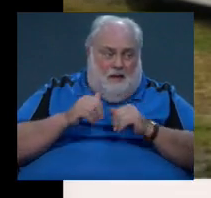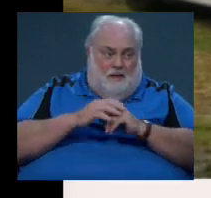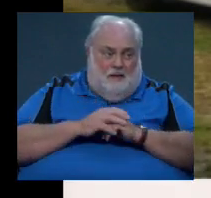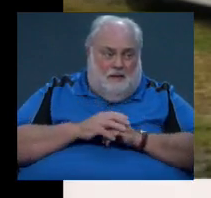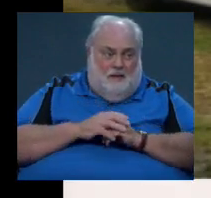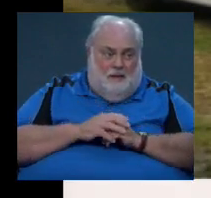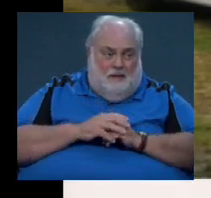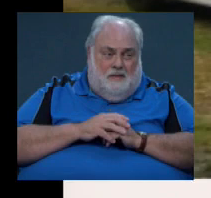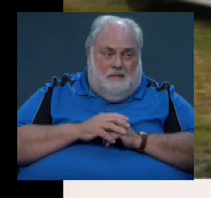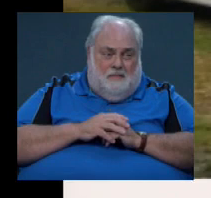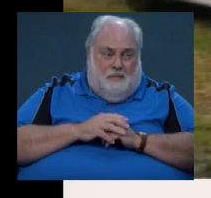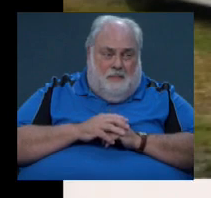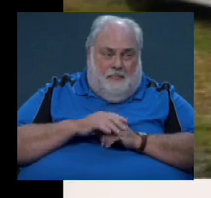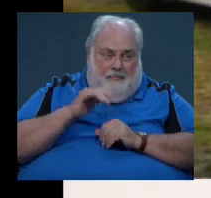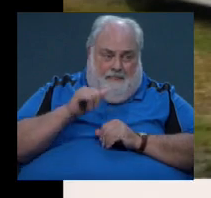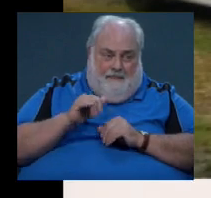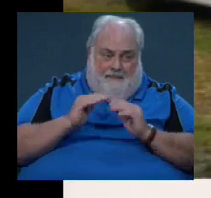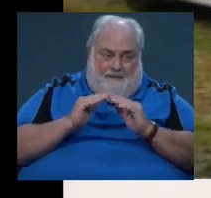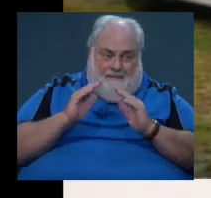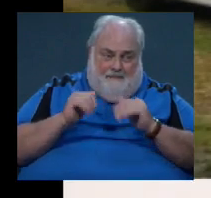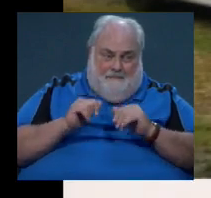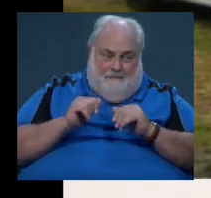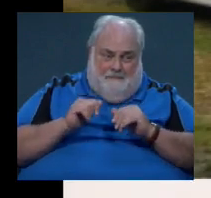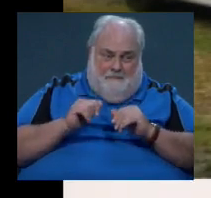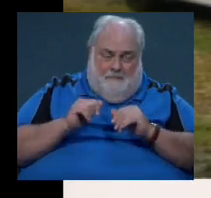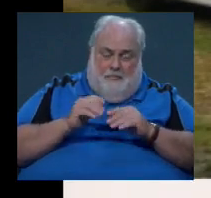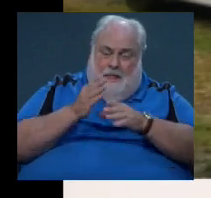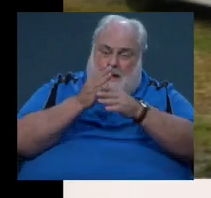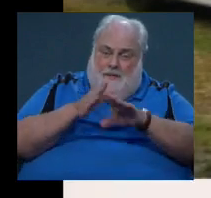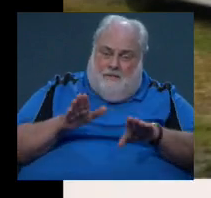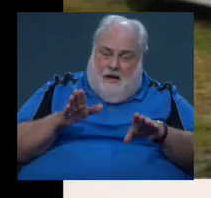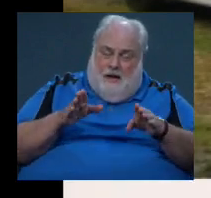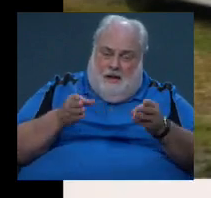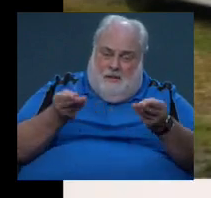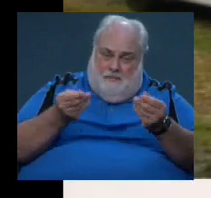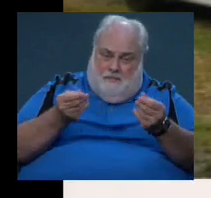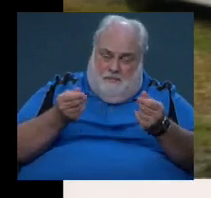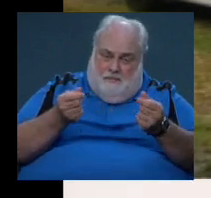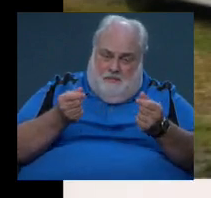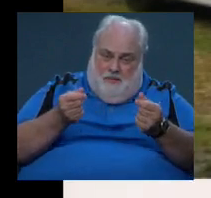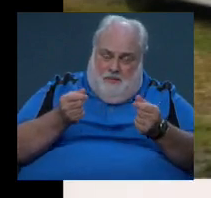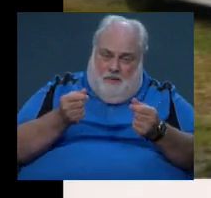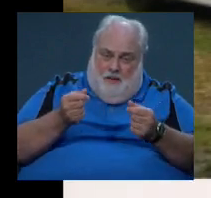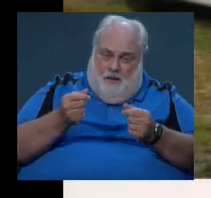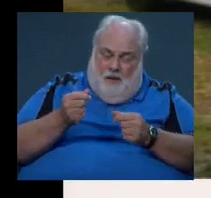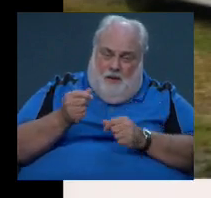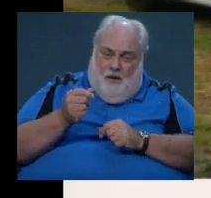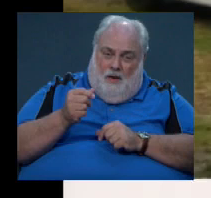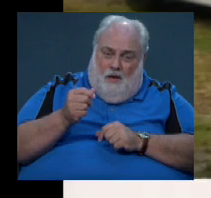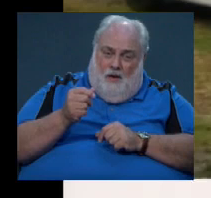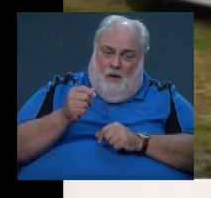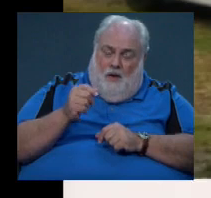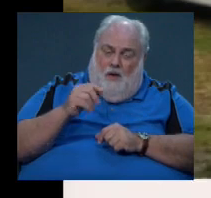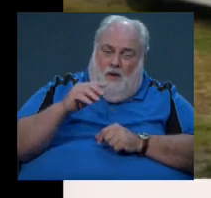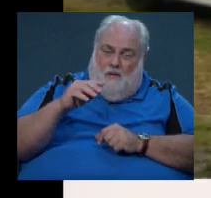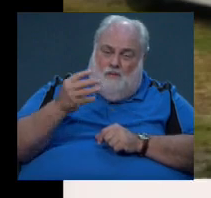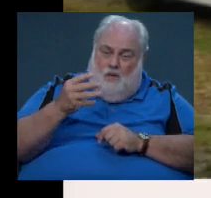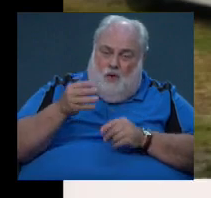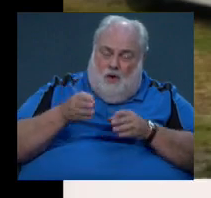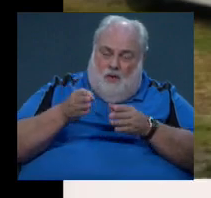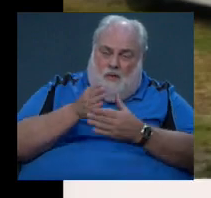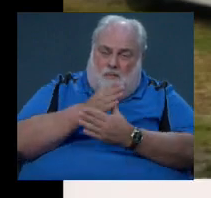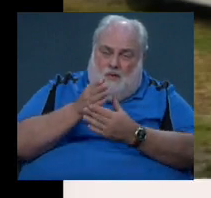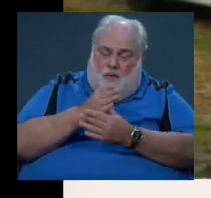now. This is a house on a divided lot on 4th Street between Martin